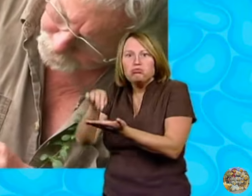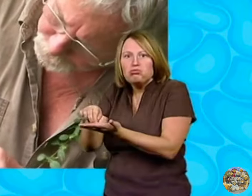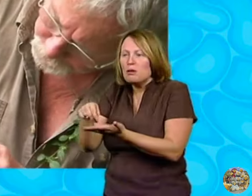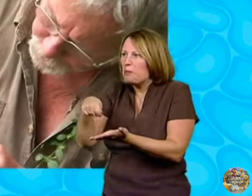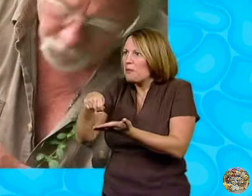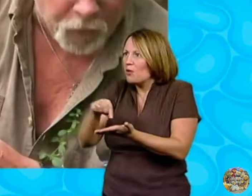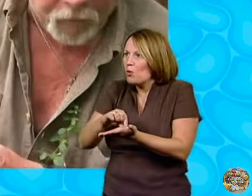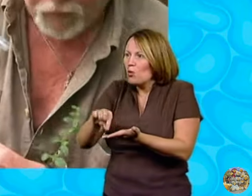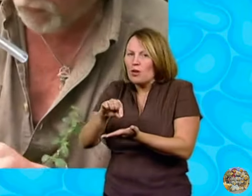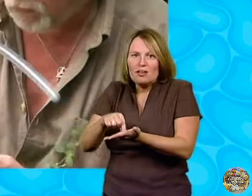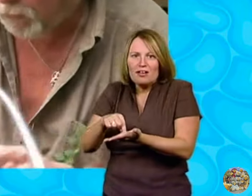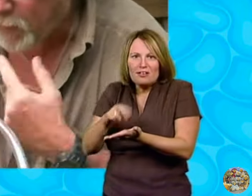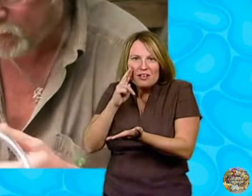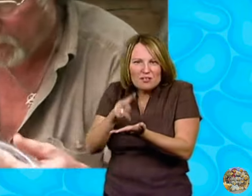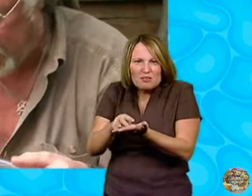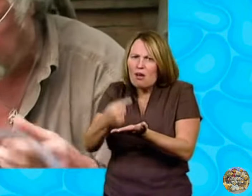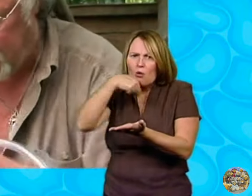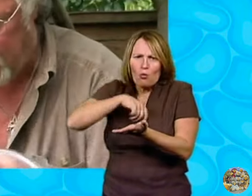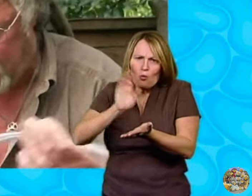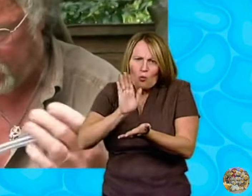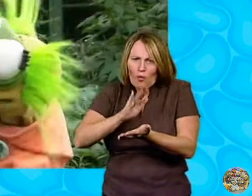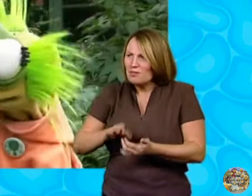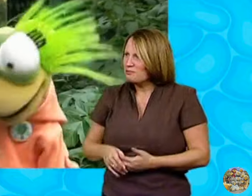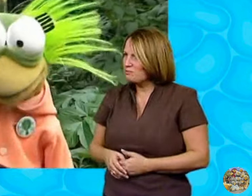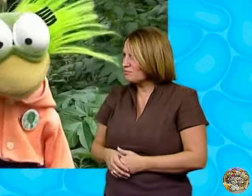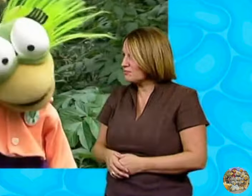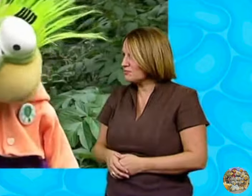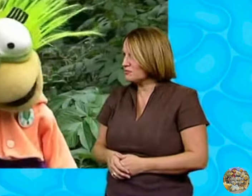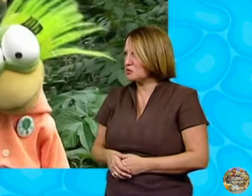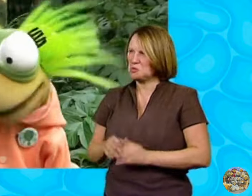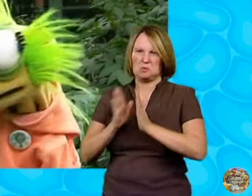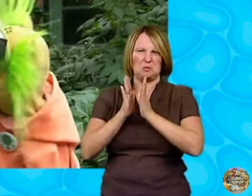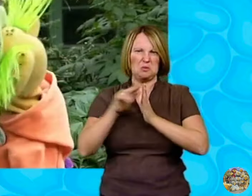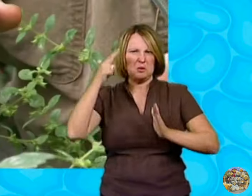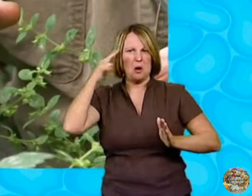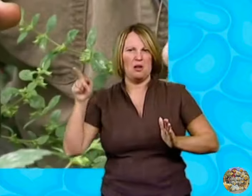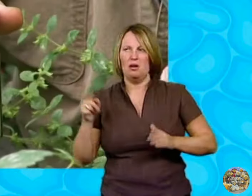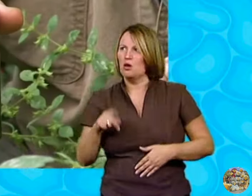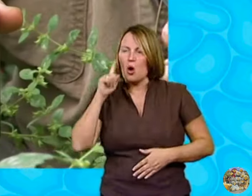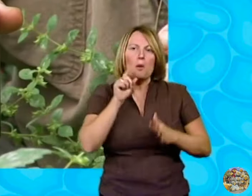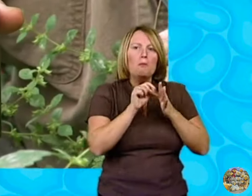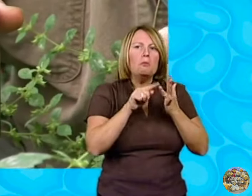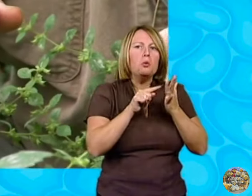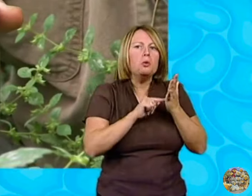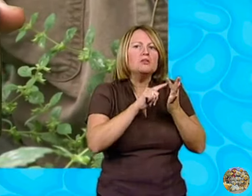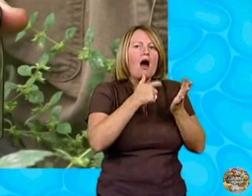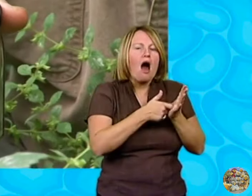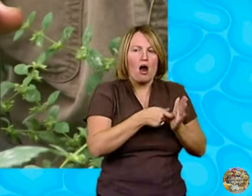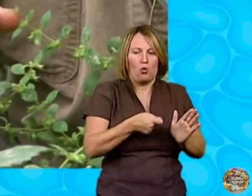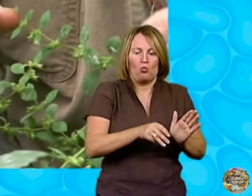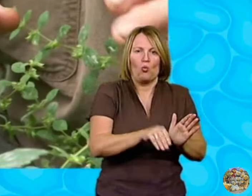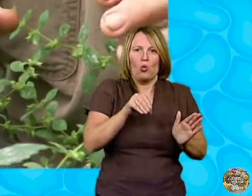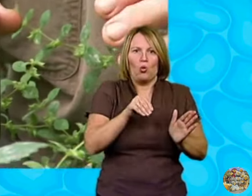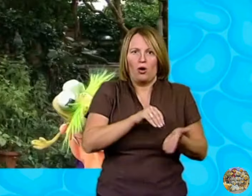little bit of sort of cloth over it. So they won't go into my mouth, but they will go into there. What is that thing actually called? OK, it's called